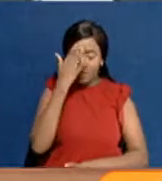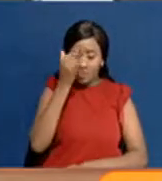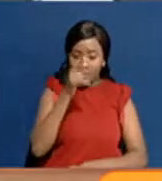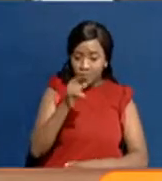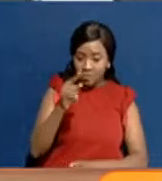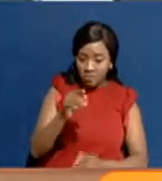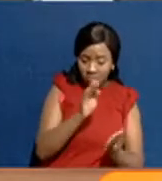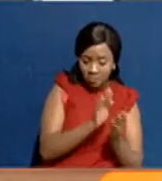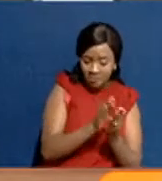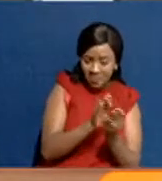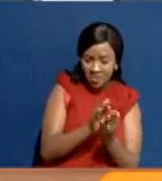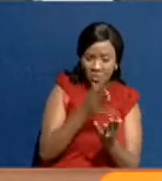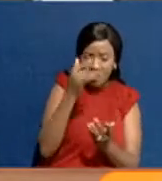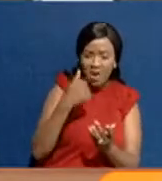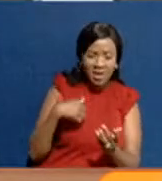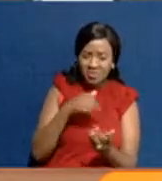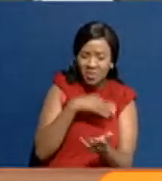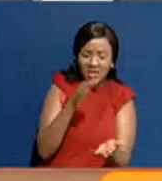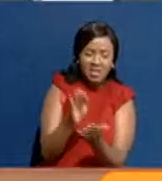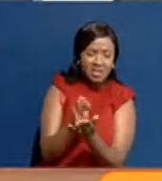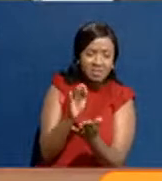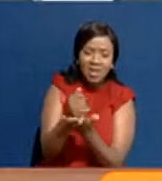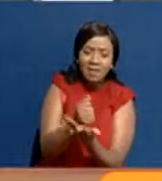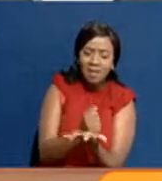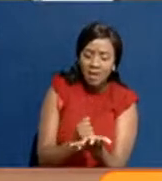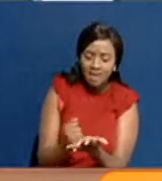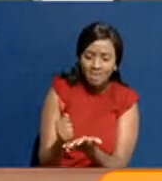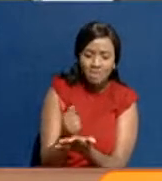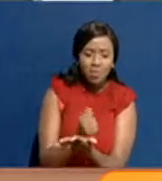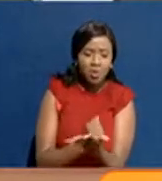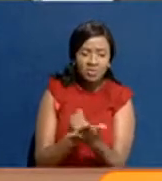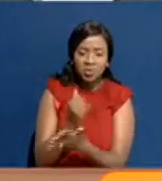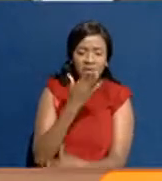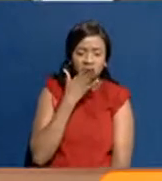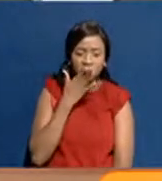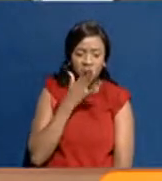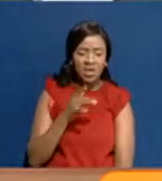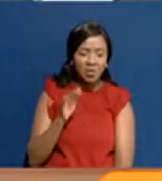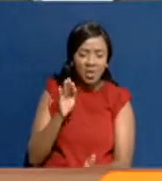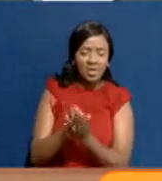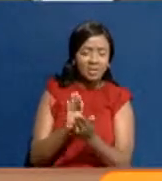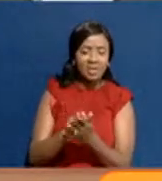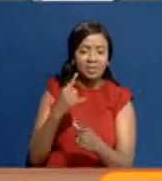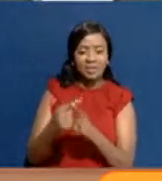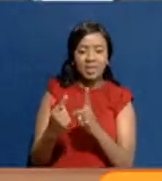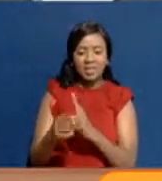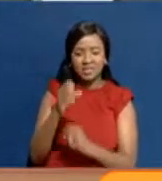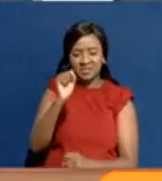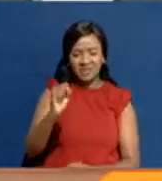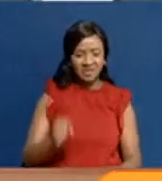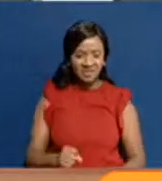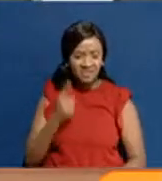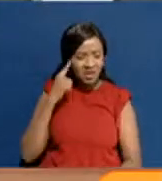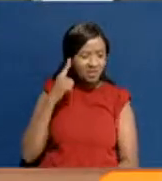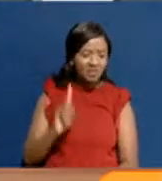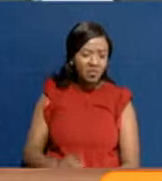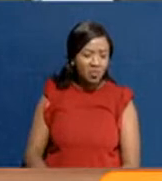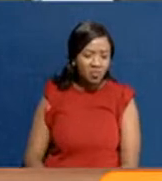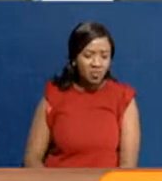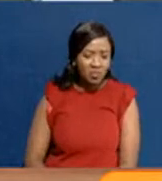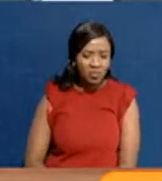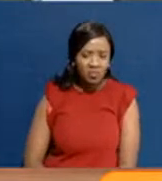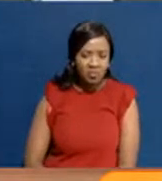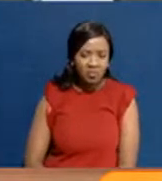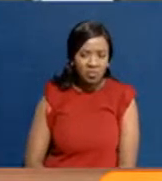condemned and so regarded as poisonous for 5 years? That's a whole elective term.